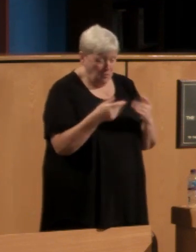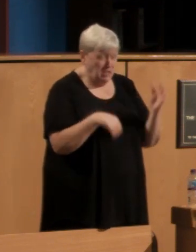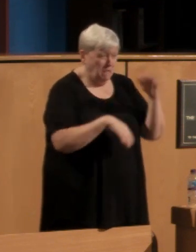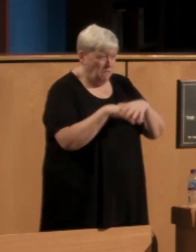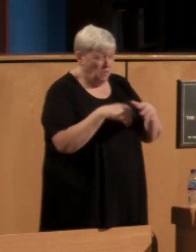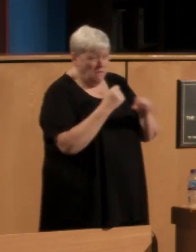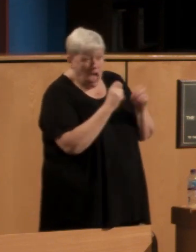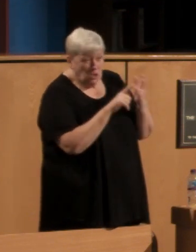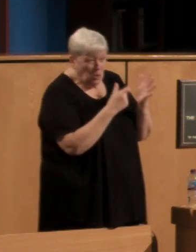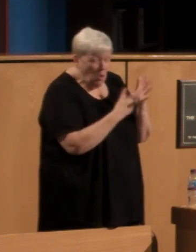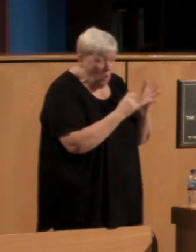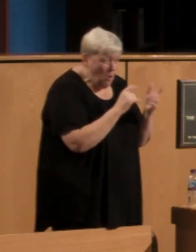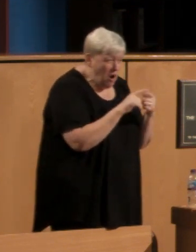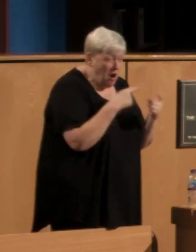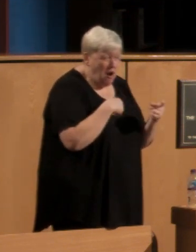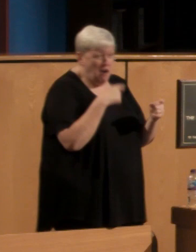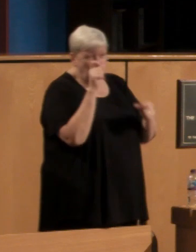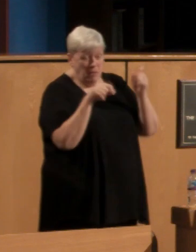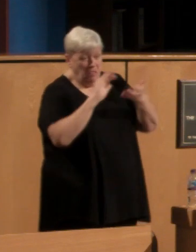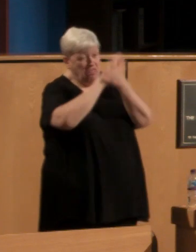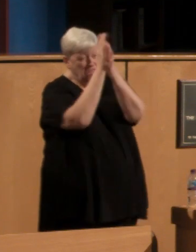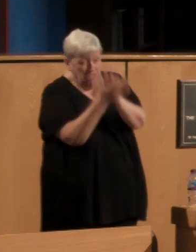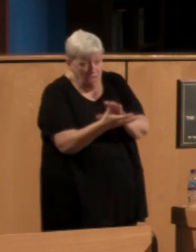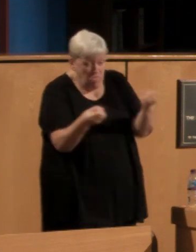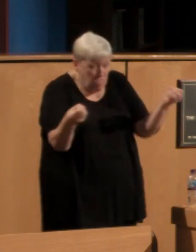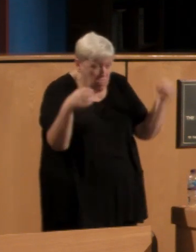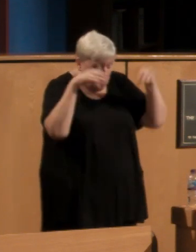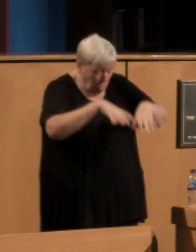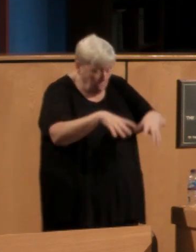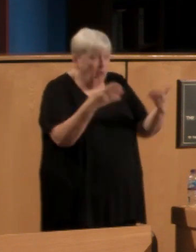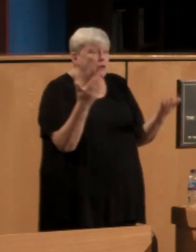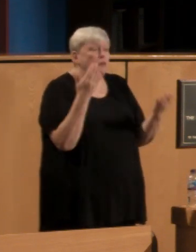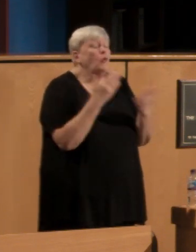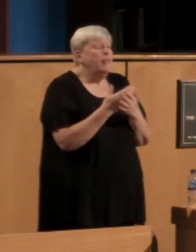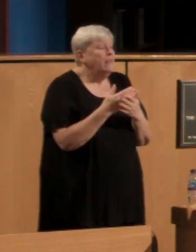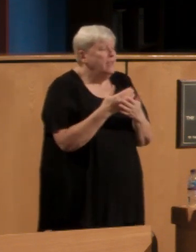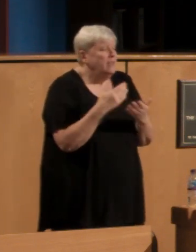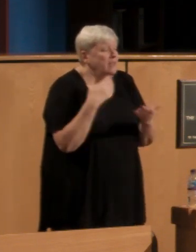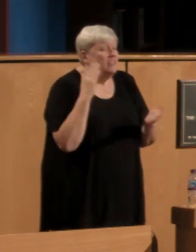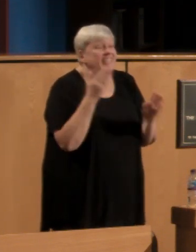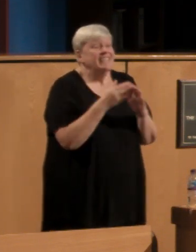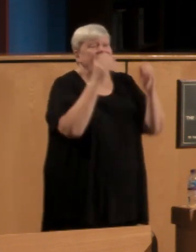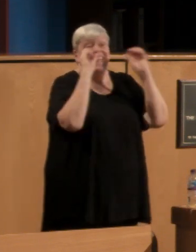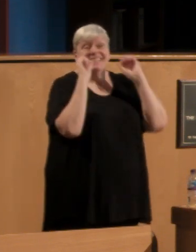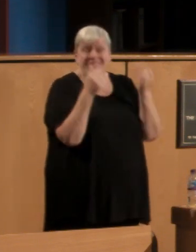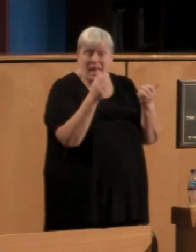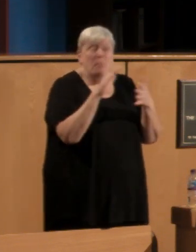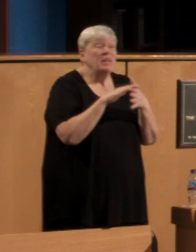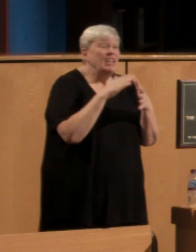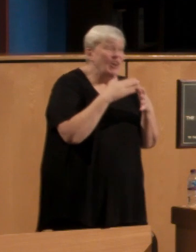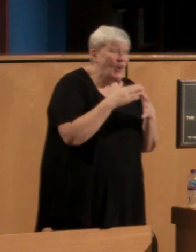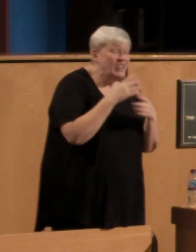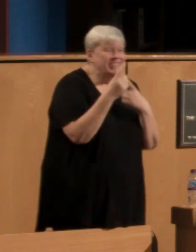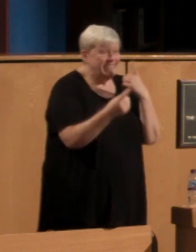gore and people being ripped apart. But their pitch was, it's fine because each